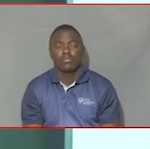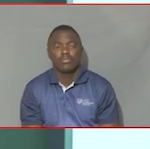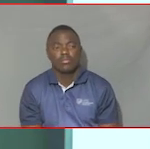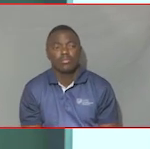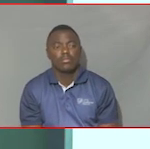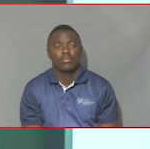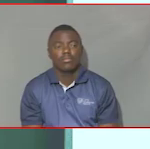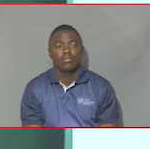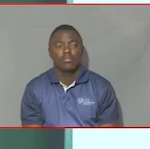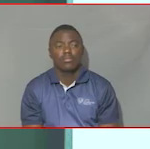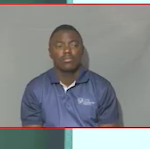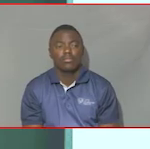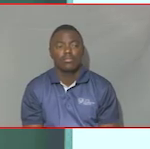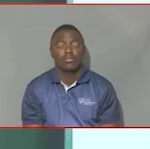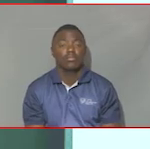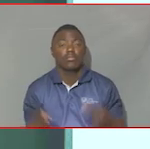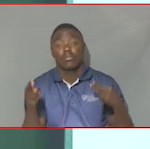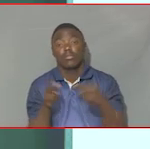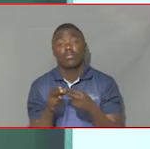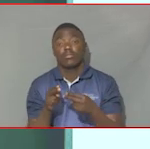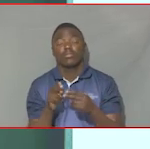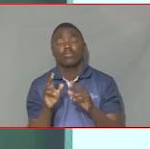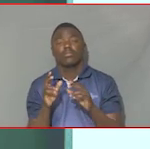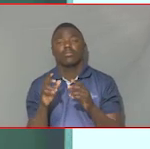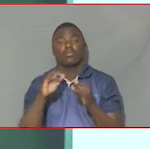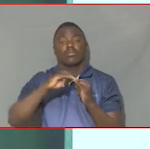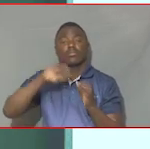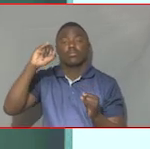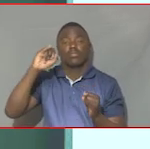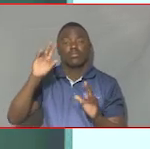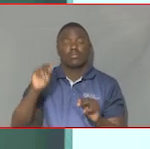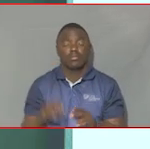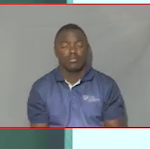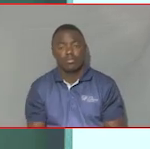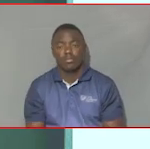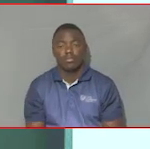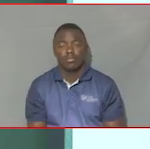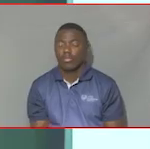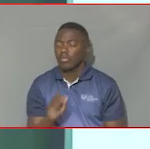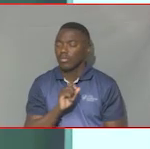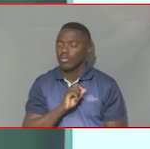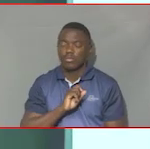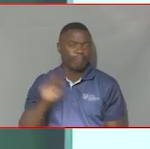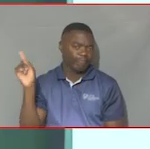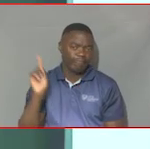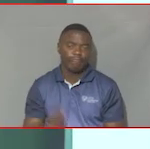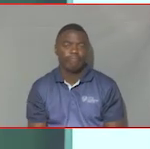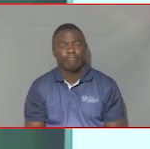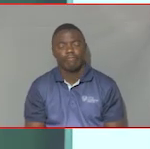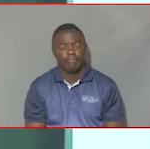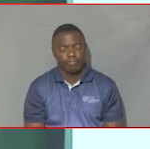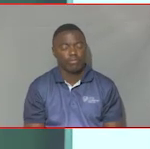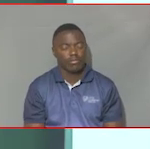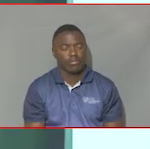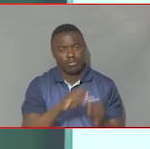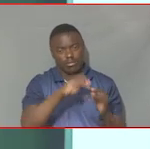very odd. It doesn't lie close to the regression line. It's a point very far from the regression line. So that is how